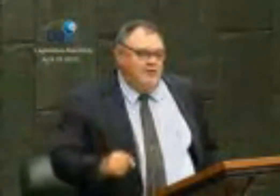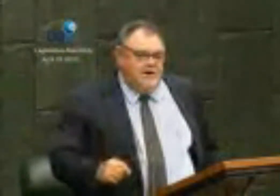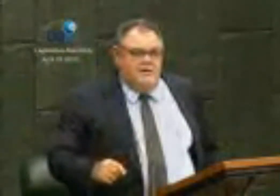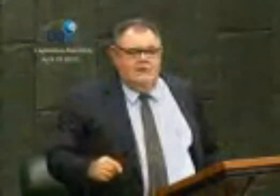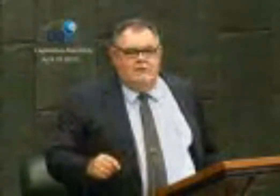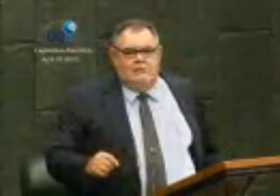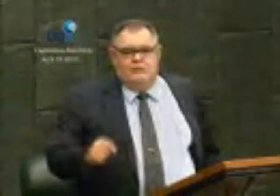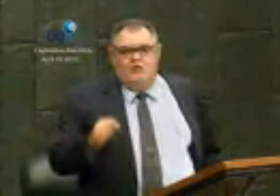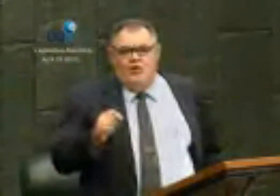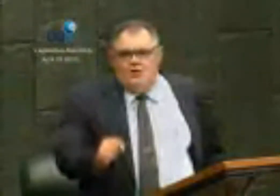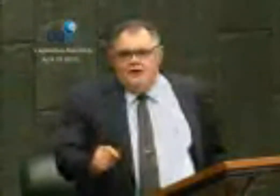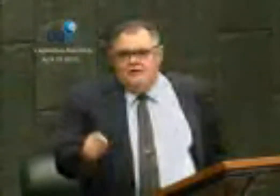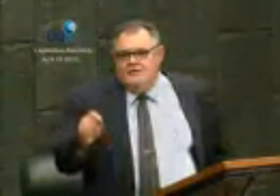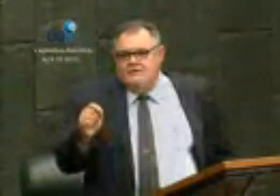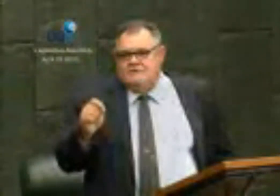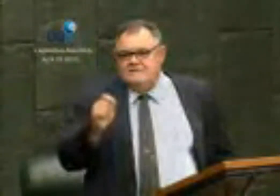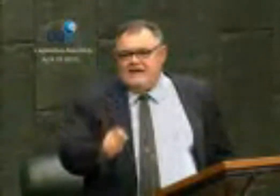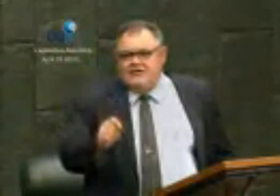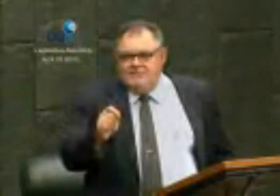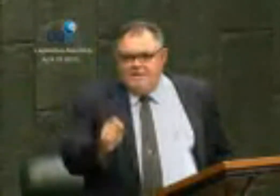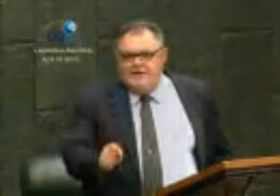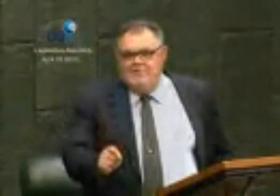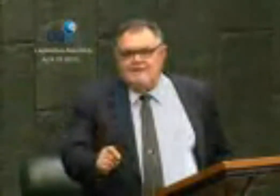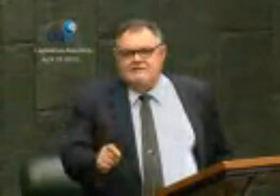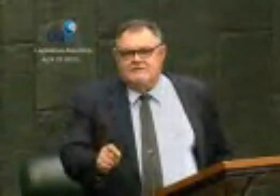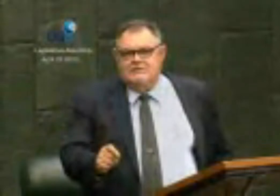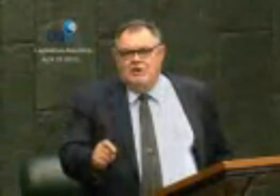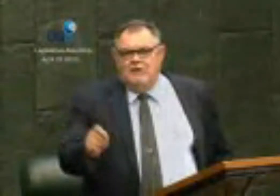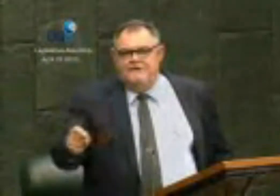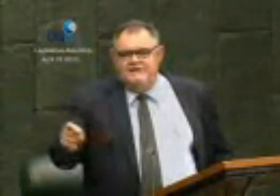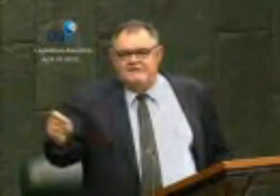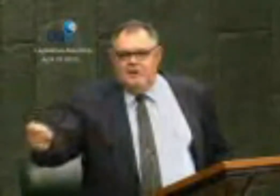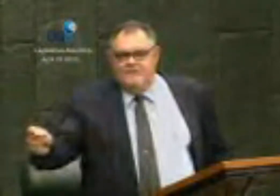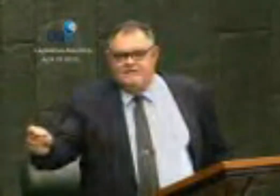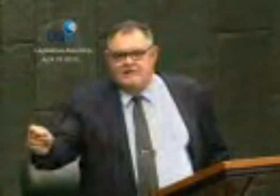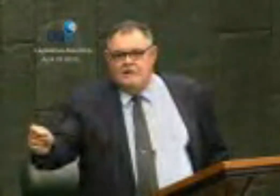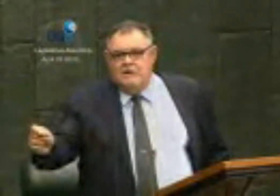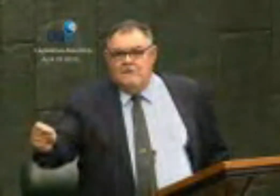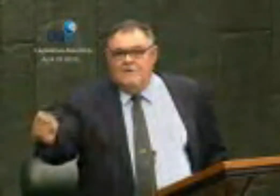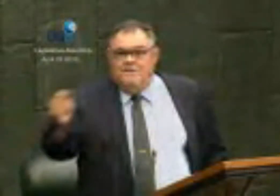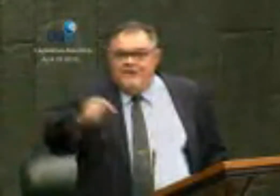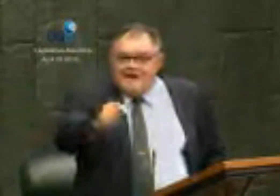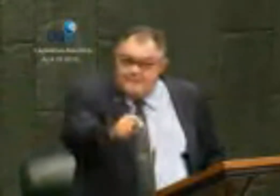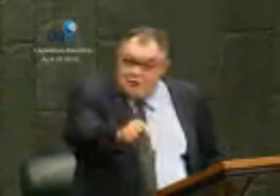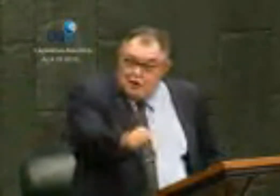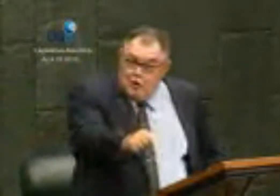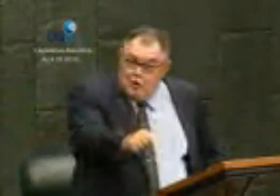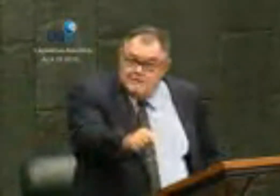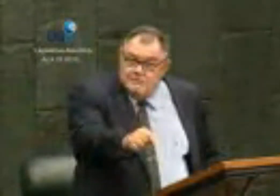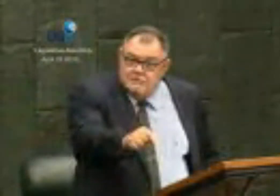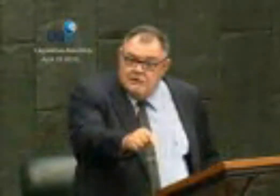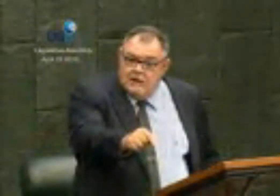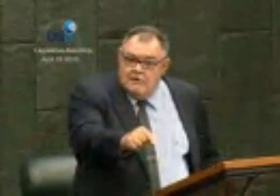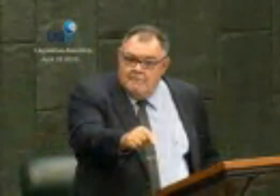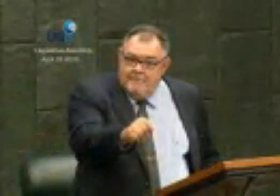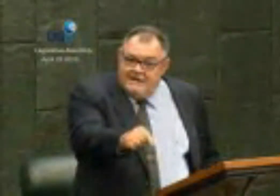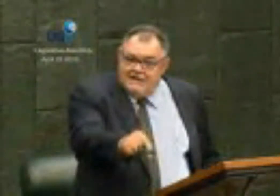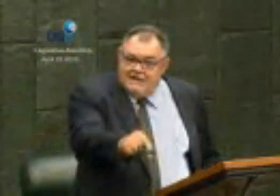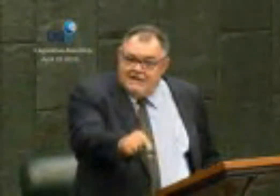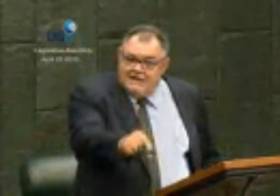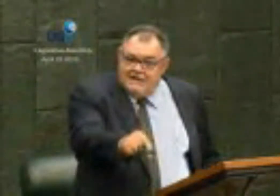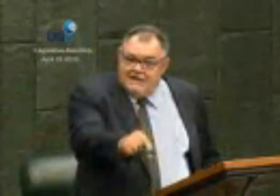salary payments of these companies that have been closed by the government as a result of